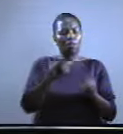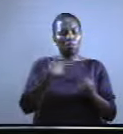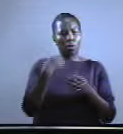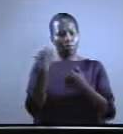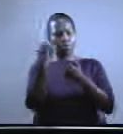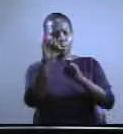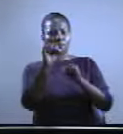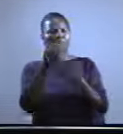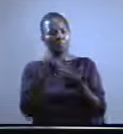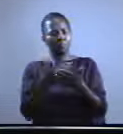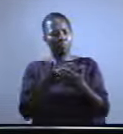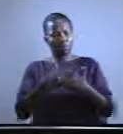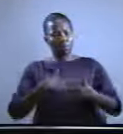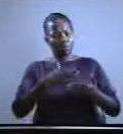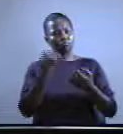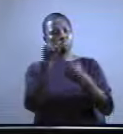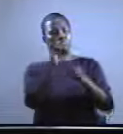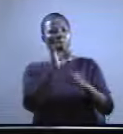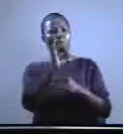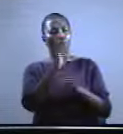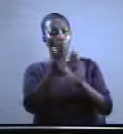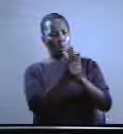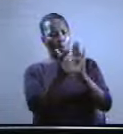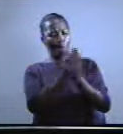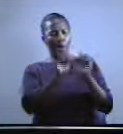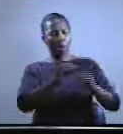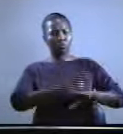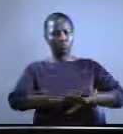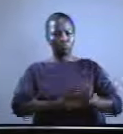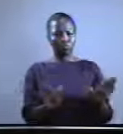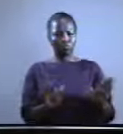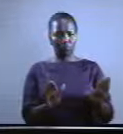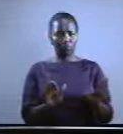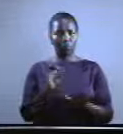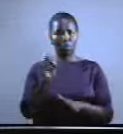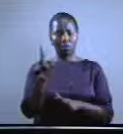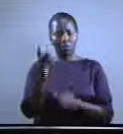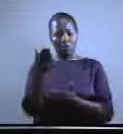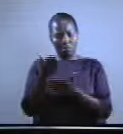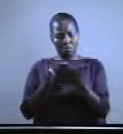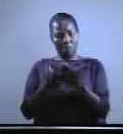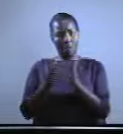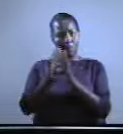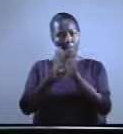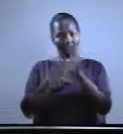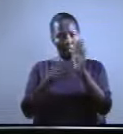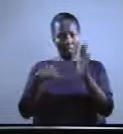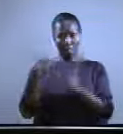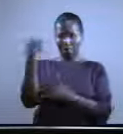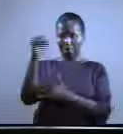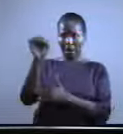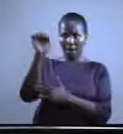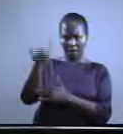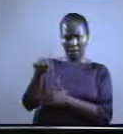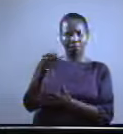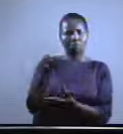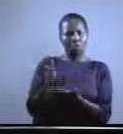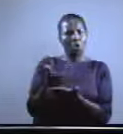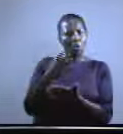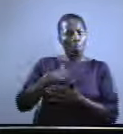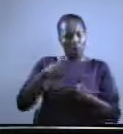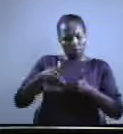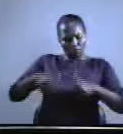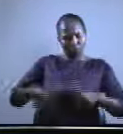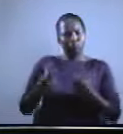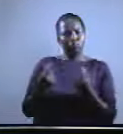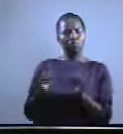of legislation. Members are free to vote for or against a bill, or even to abstain should they wish to do